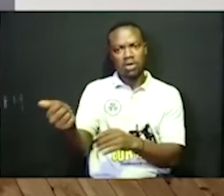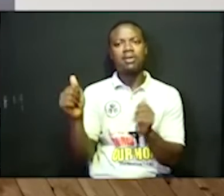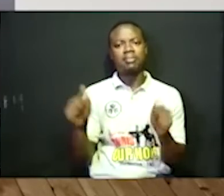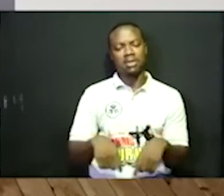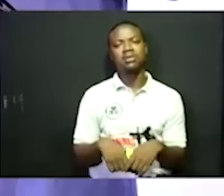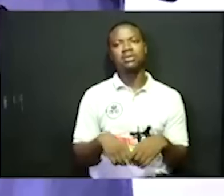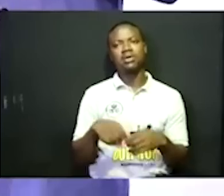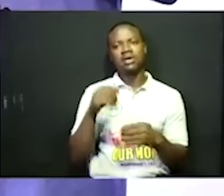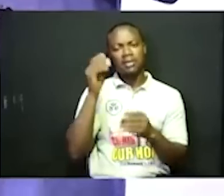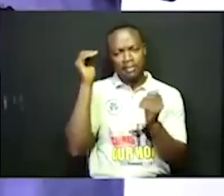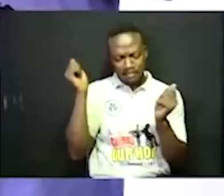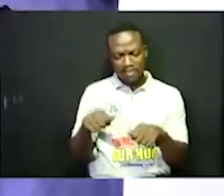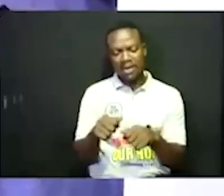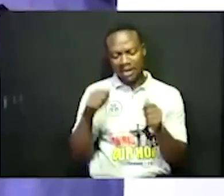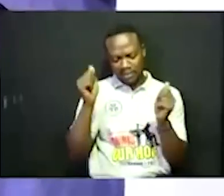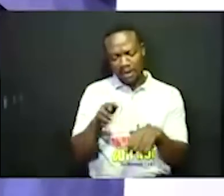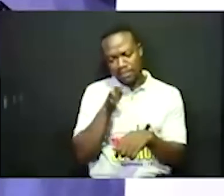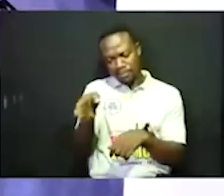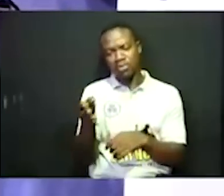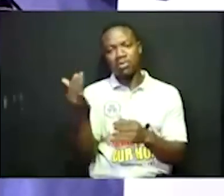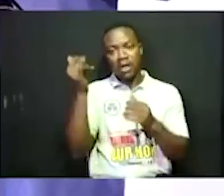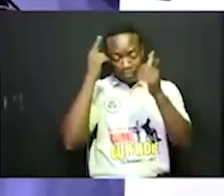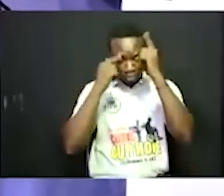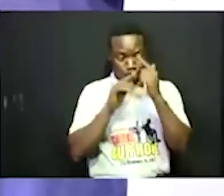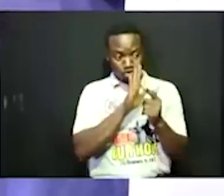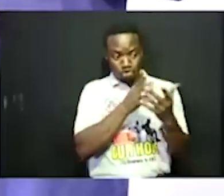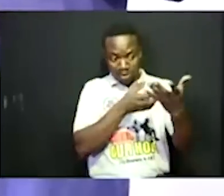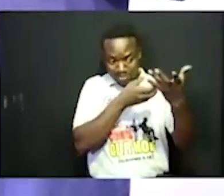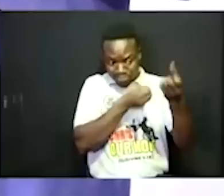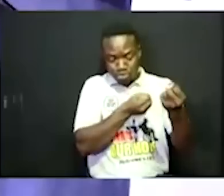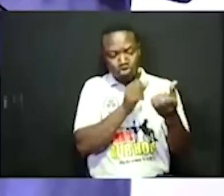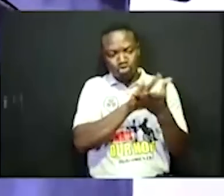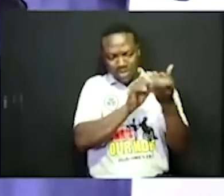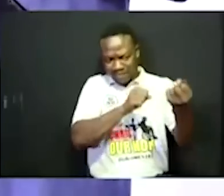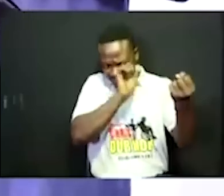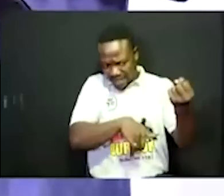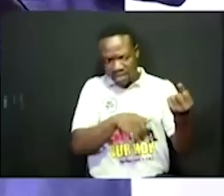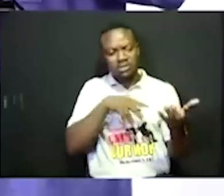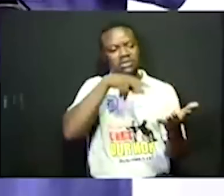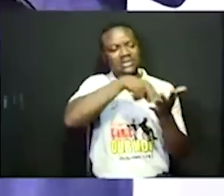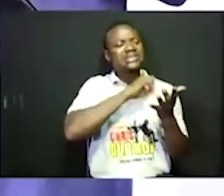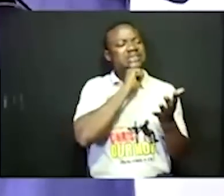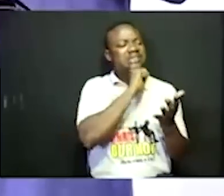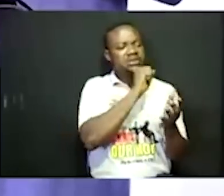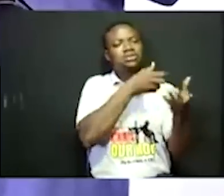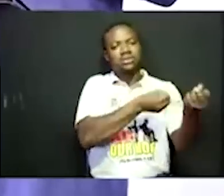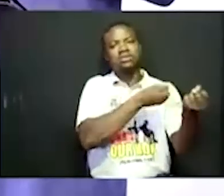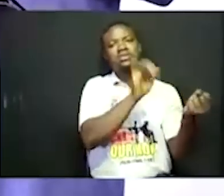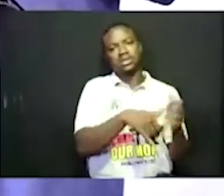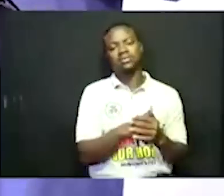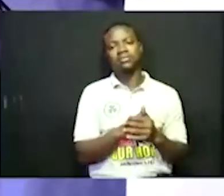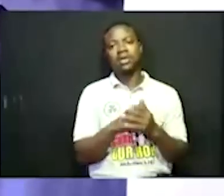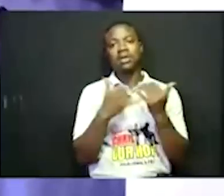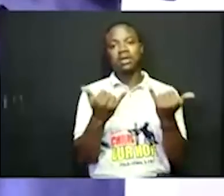offend. By holding on to your conviction. But I want to say